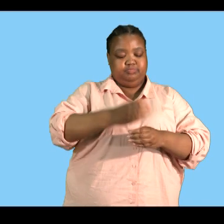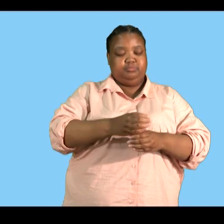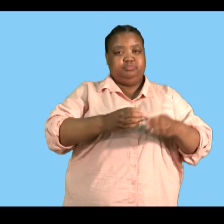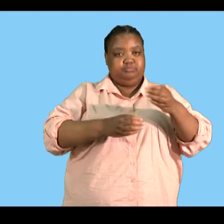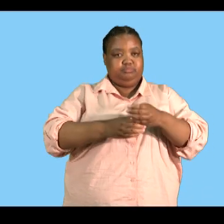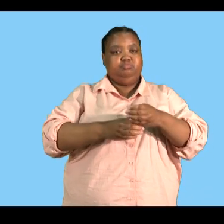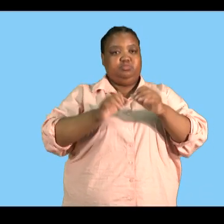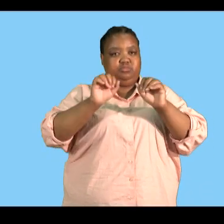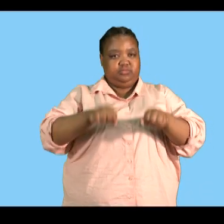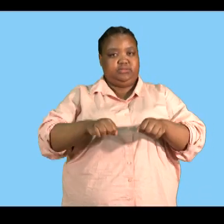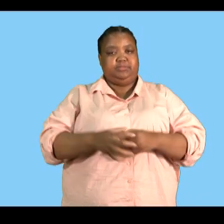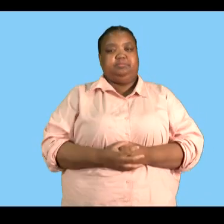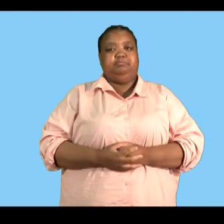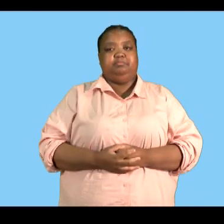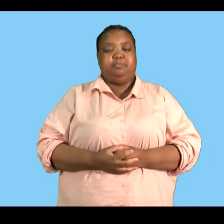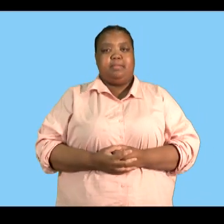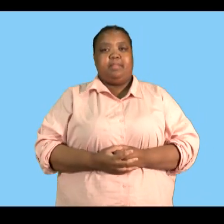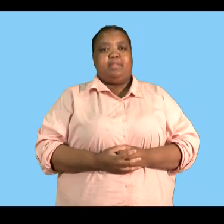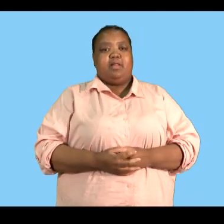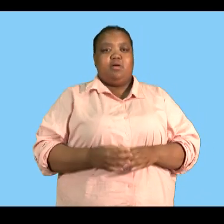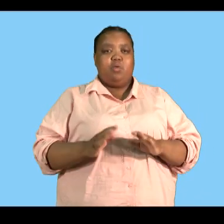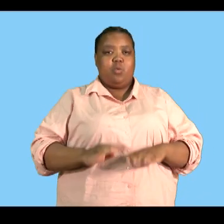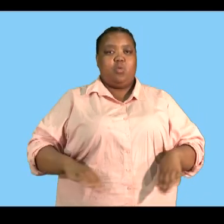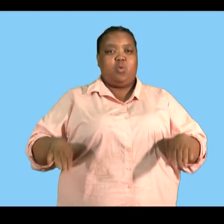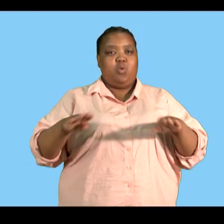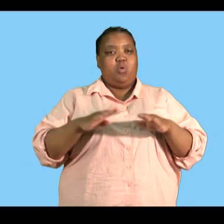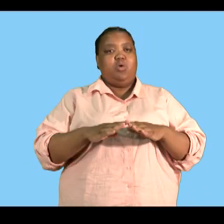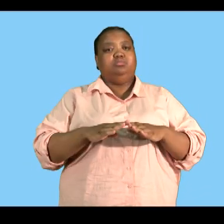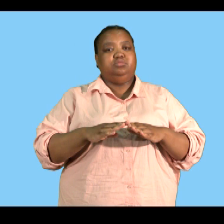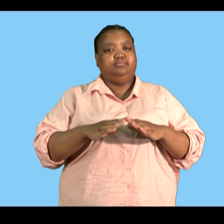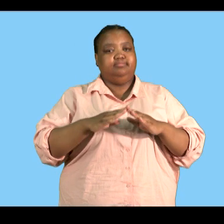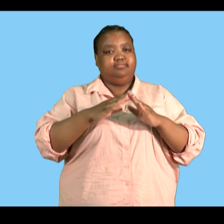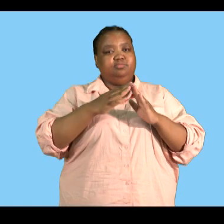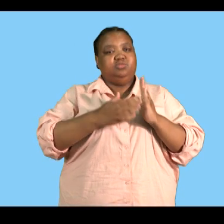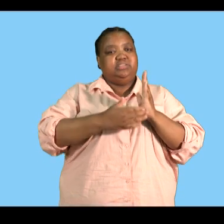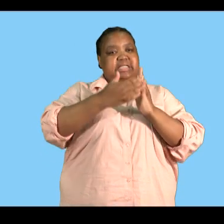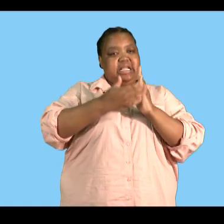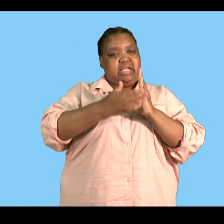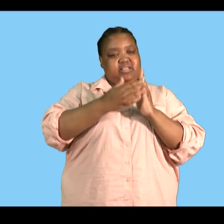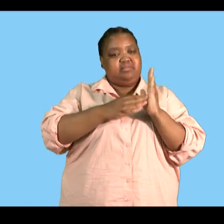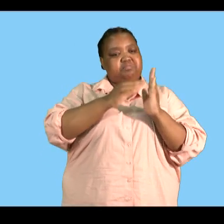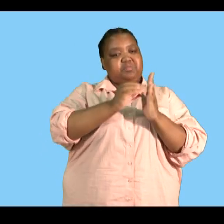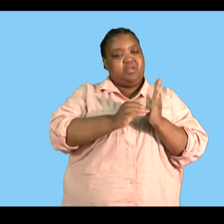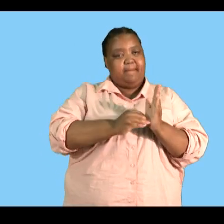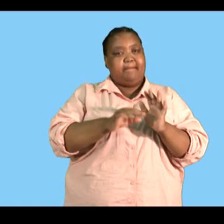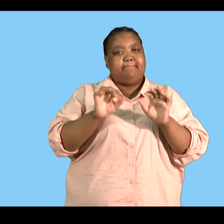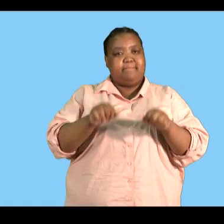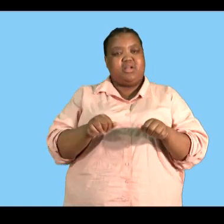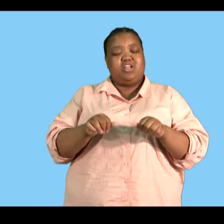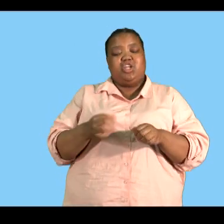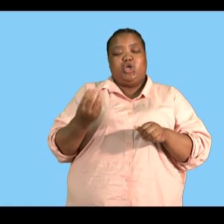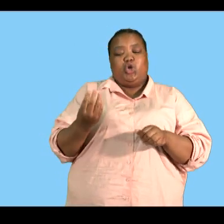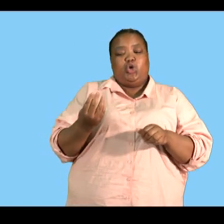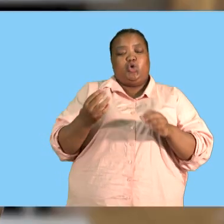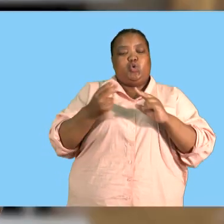to look at the dimensions we are given. We can see that all the dimensions are given and they have the same units. So there's